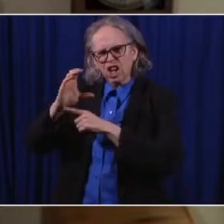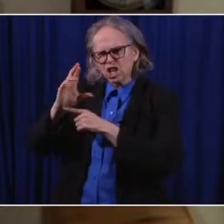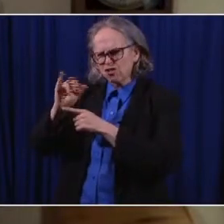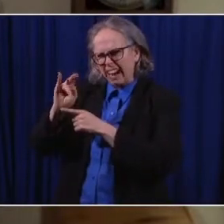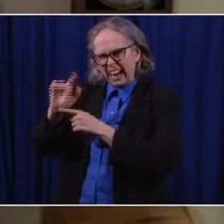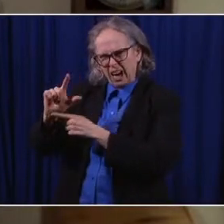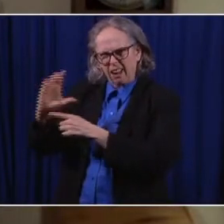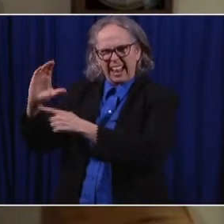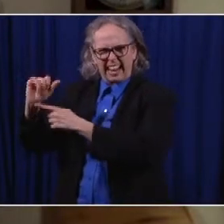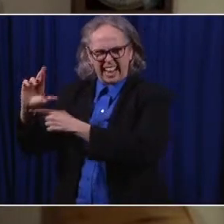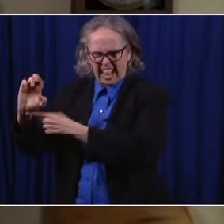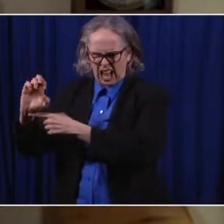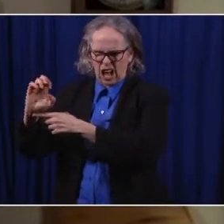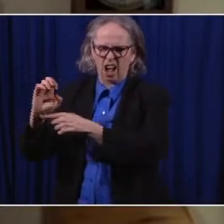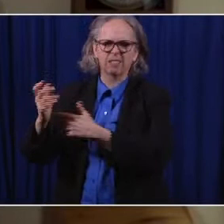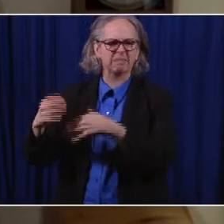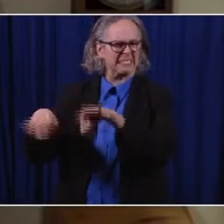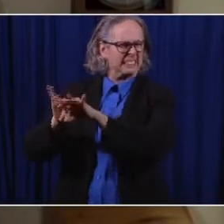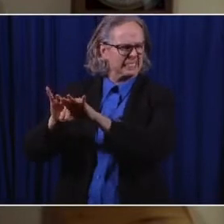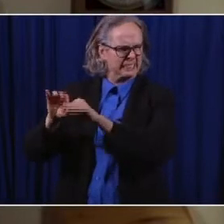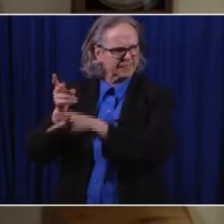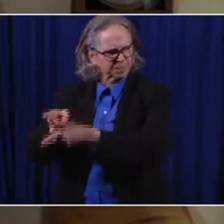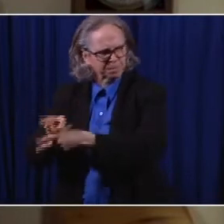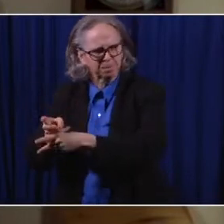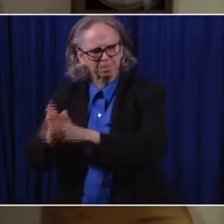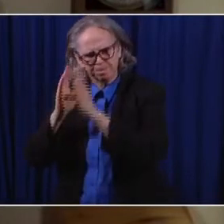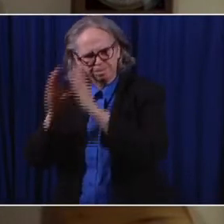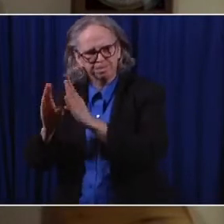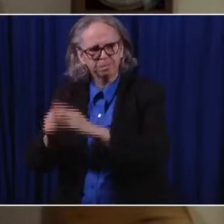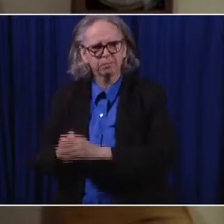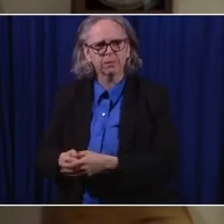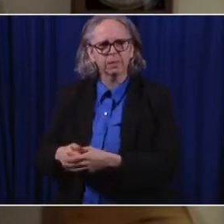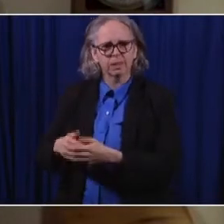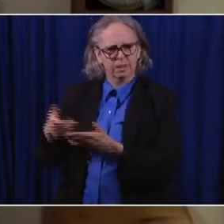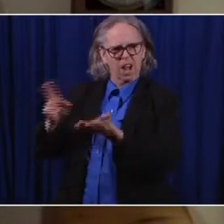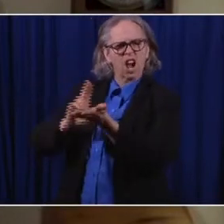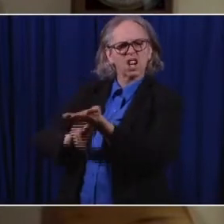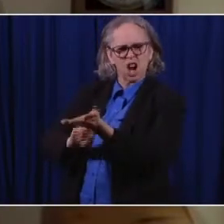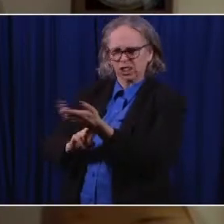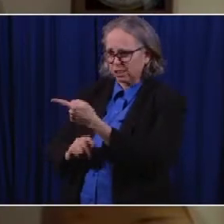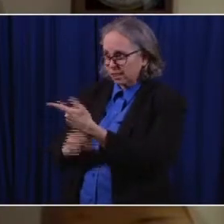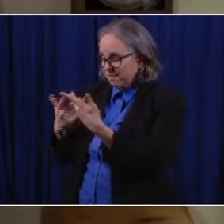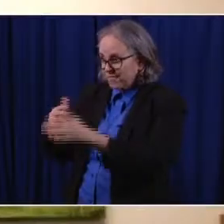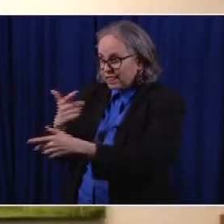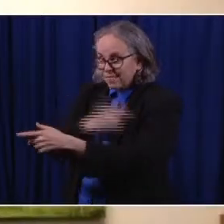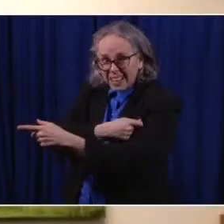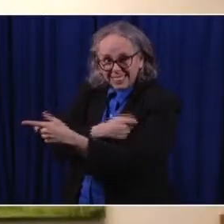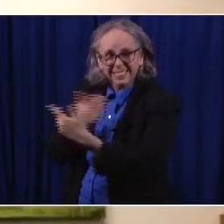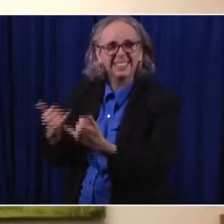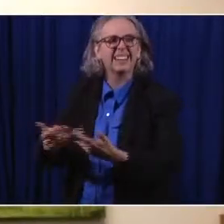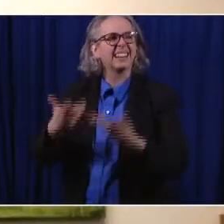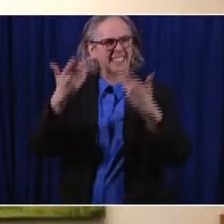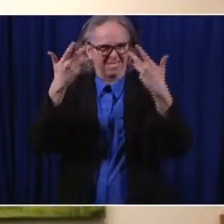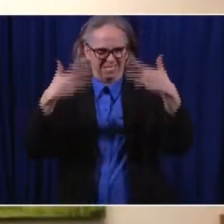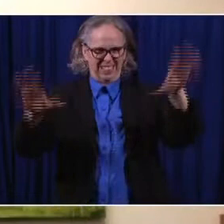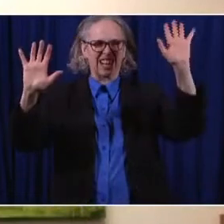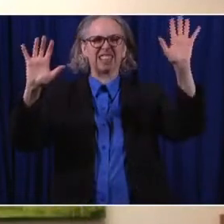caregiver fighting the pandemic, Ryan, I guess, have you already got, Ryan, you got the vaccine today? I did. I got the vaccine this